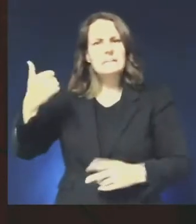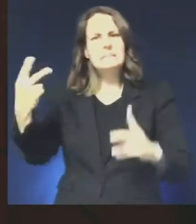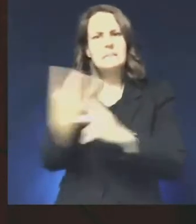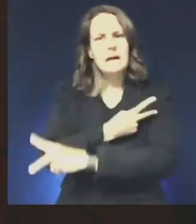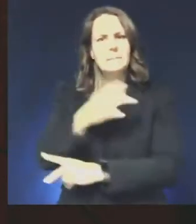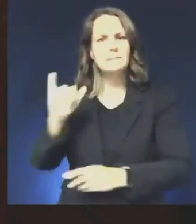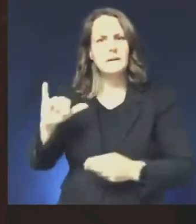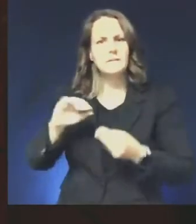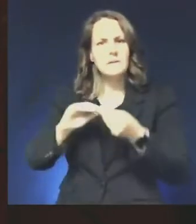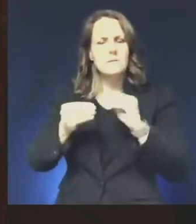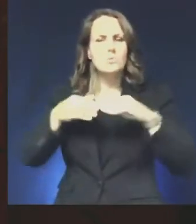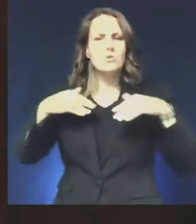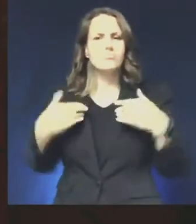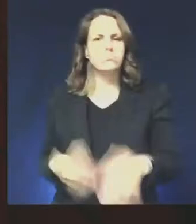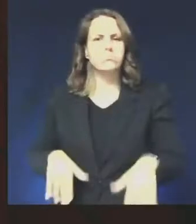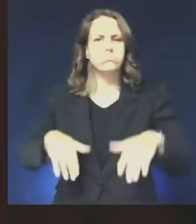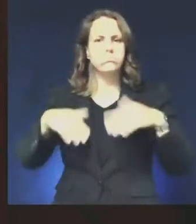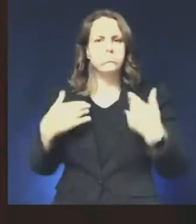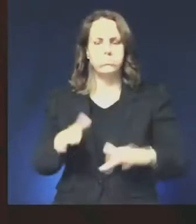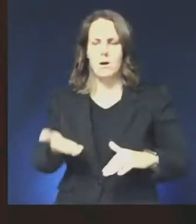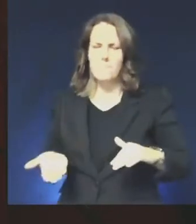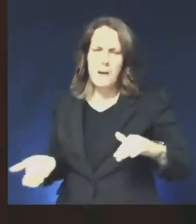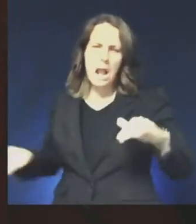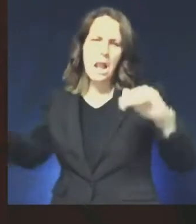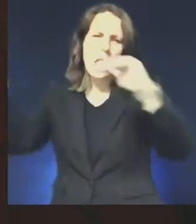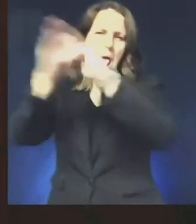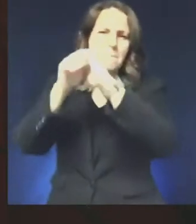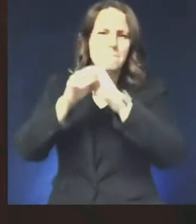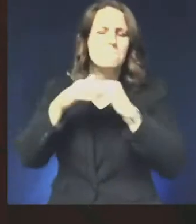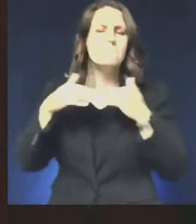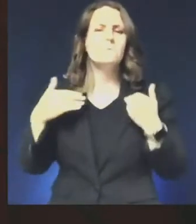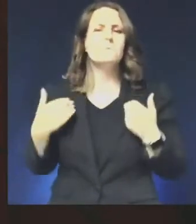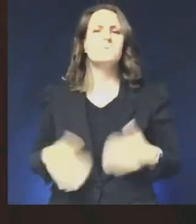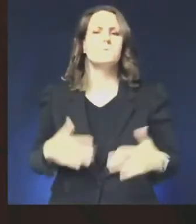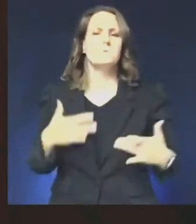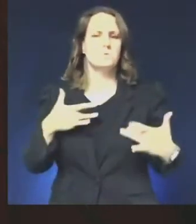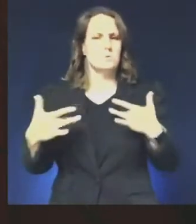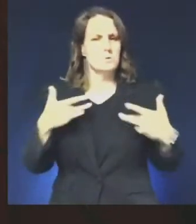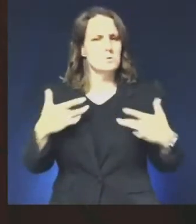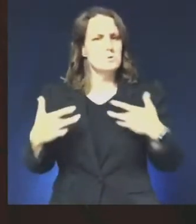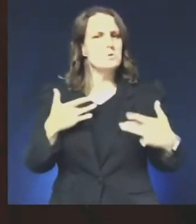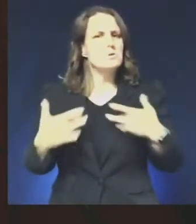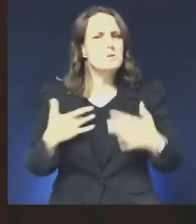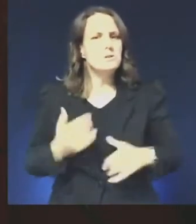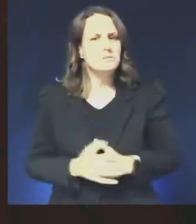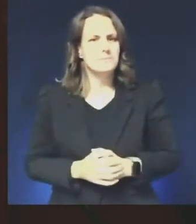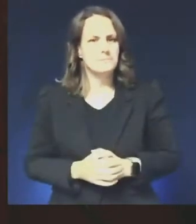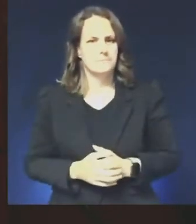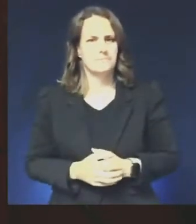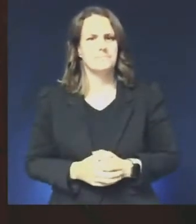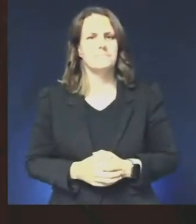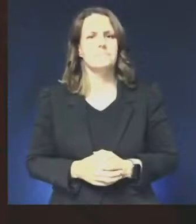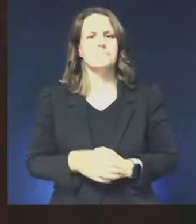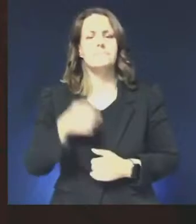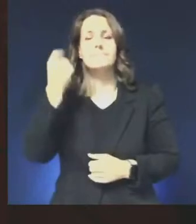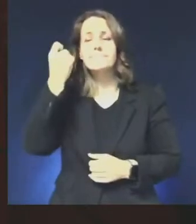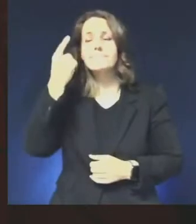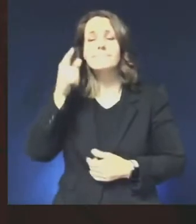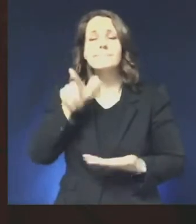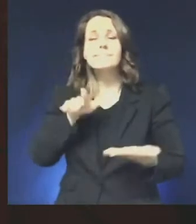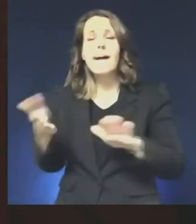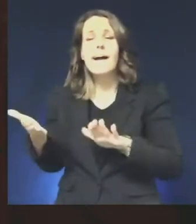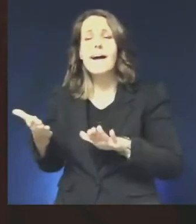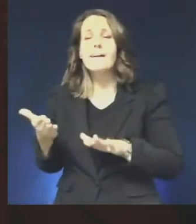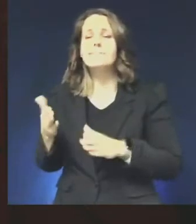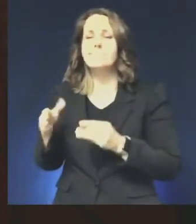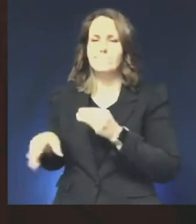cases. Today, we are also reporting that 4 more Wisconsinites have lost their life to